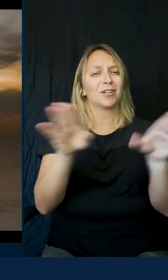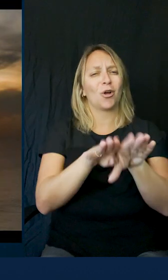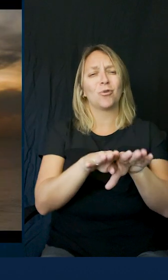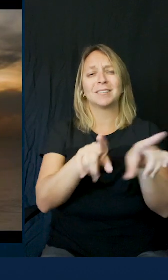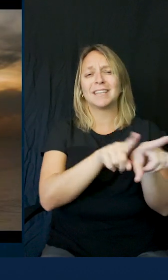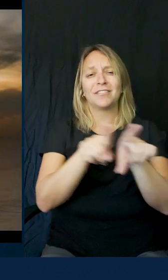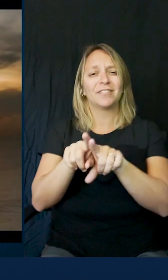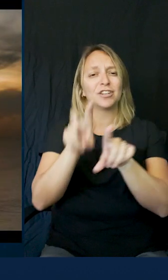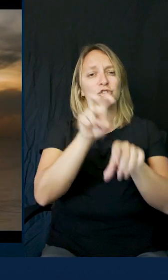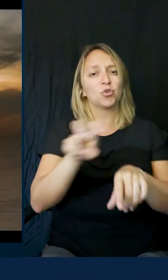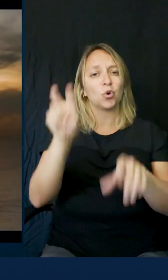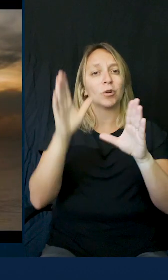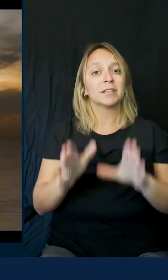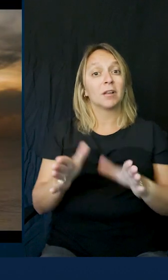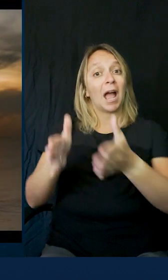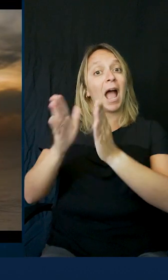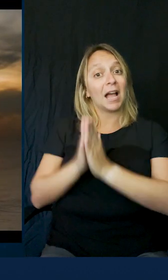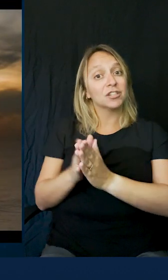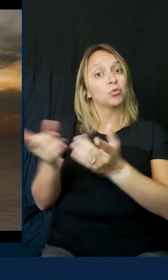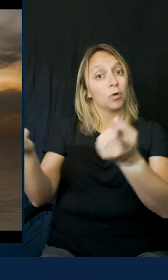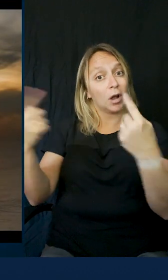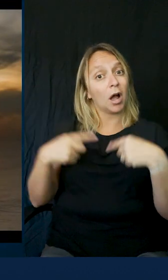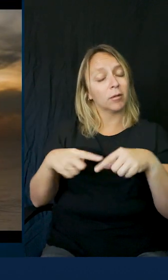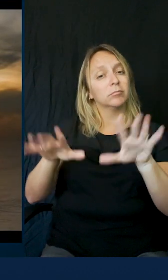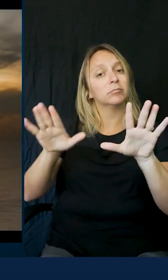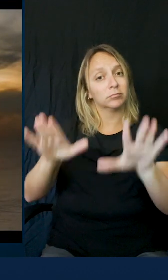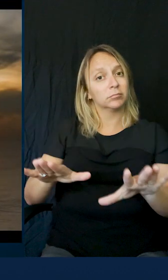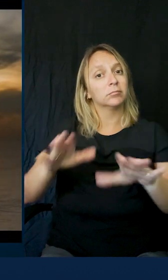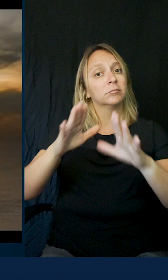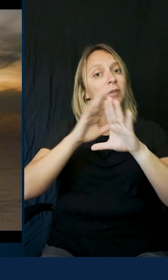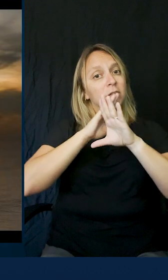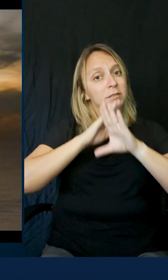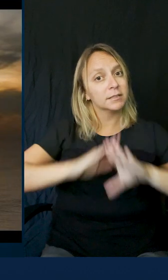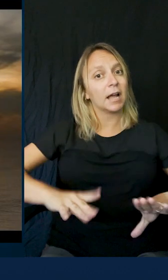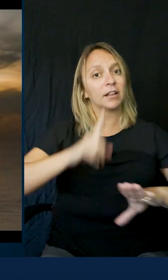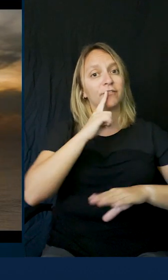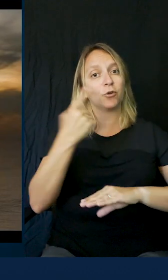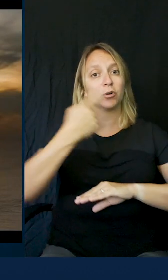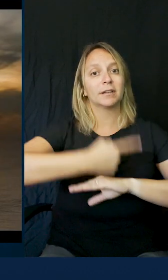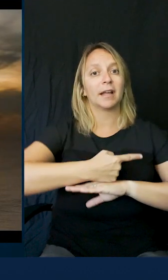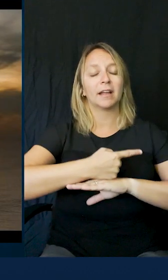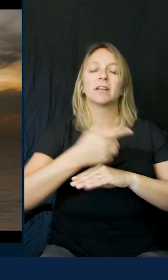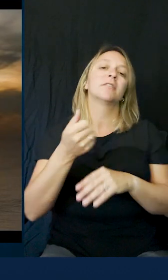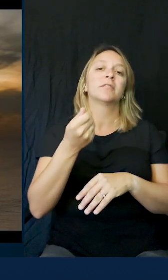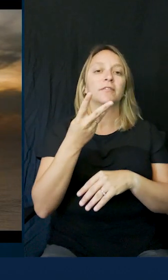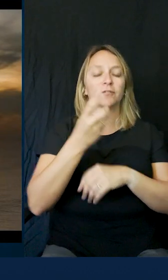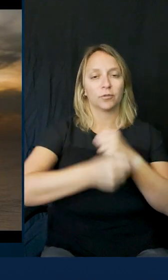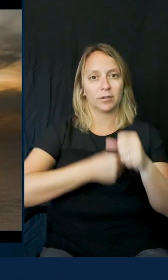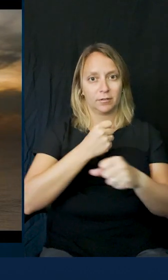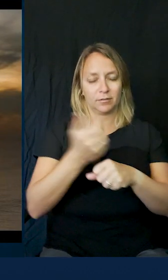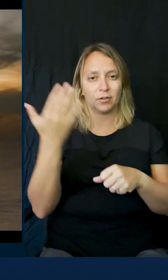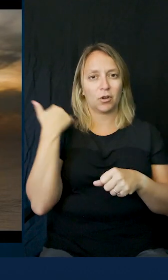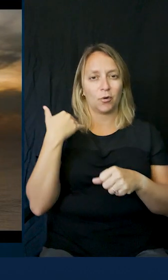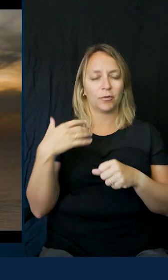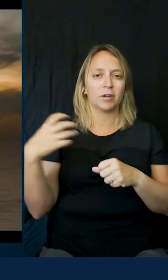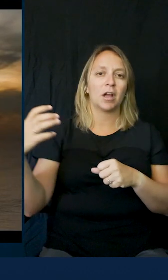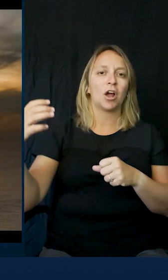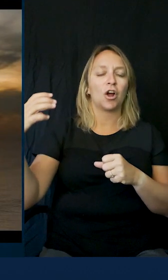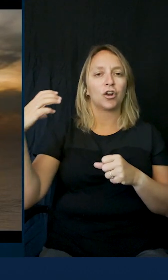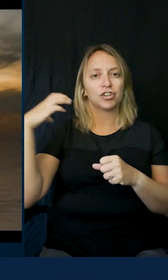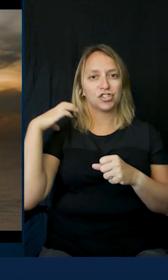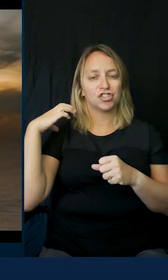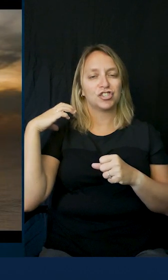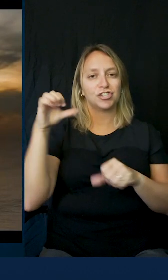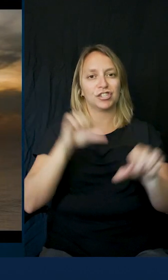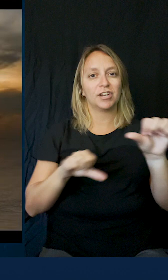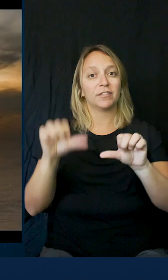beach and take some time to be silent. A few years ago, our chief scientist, Rob Williams, partnered with a university